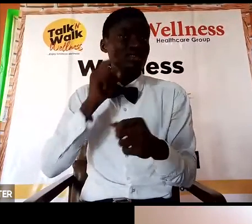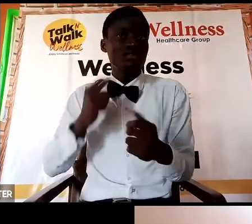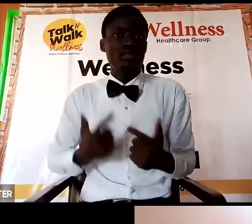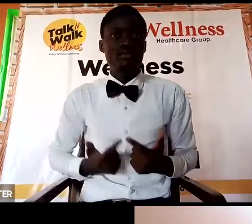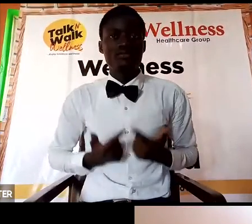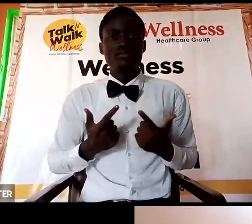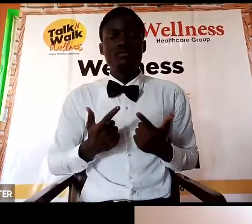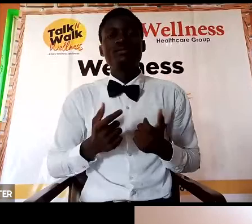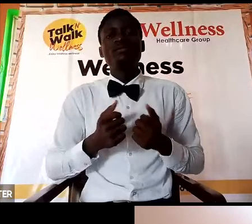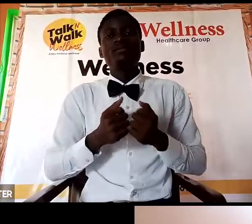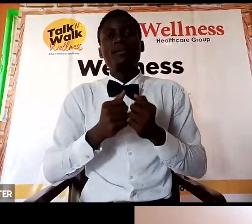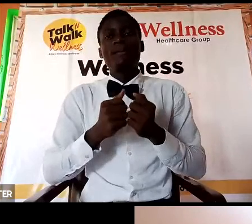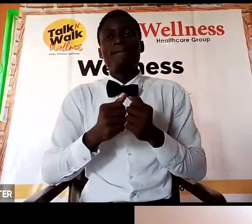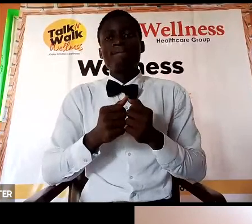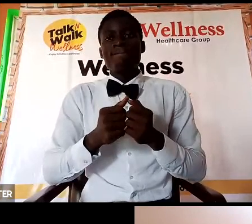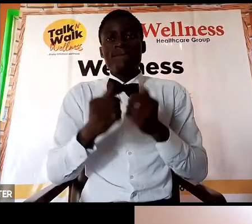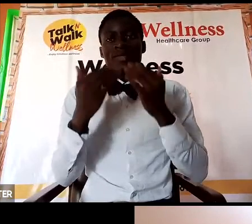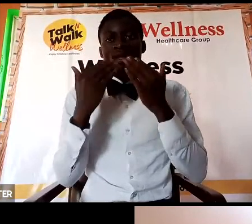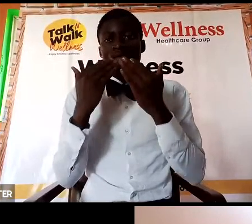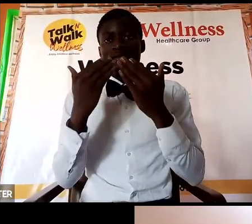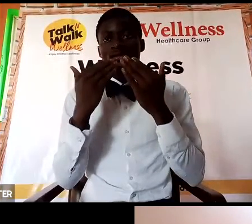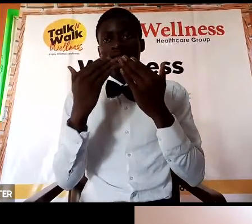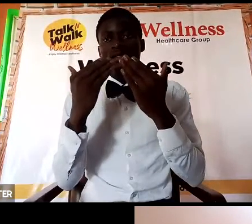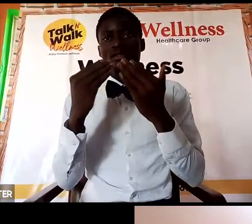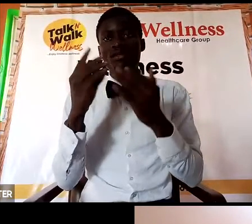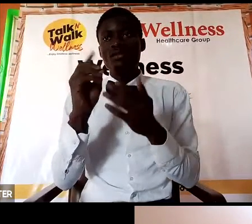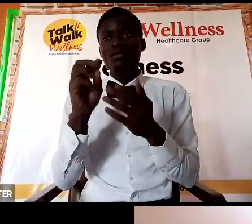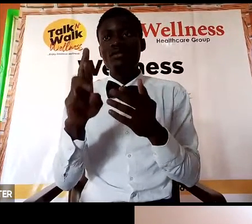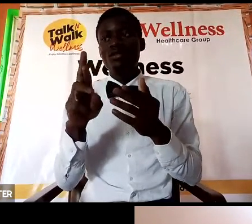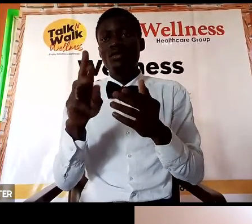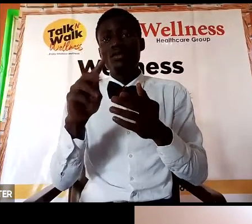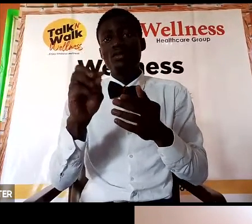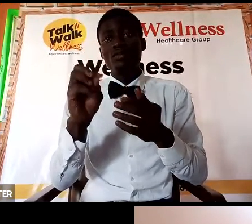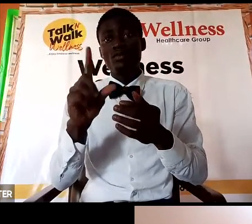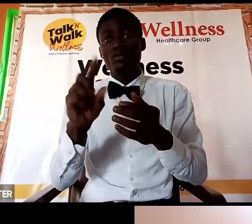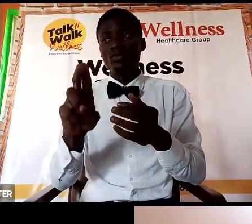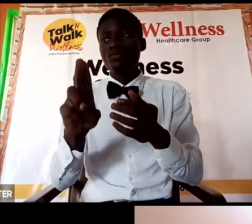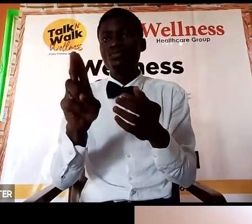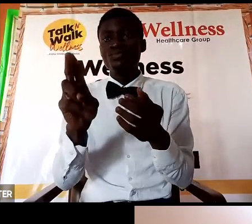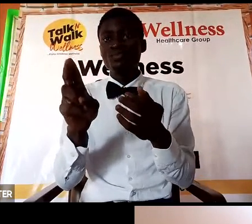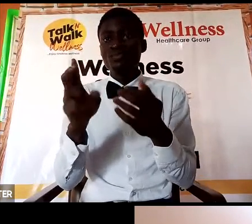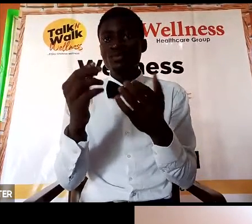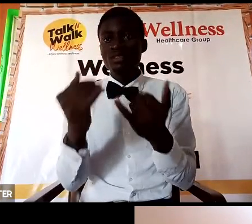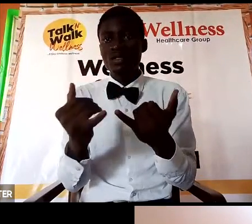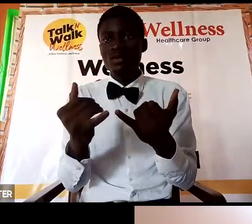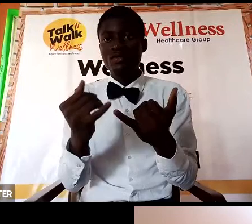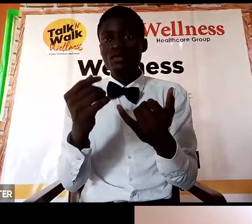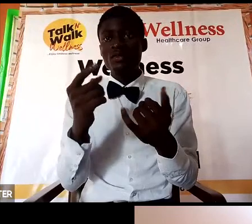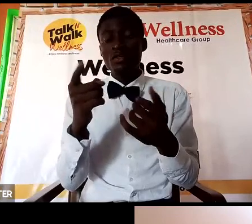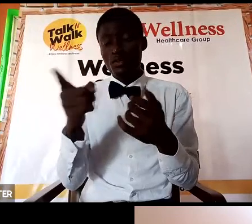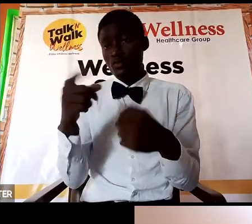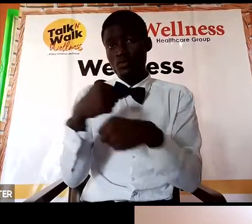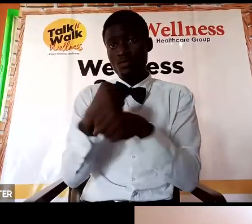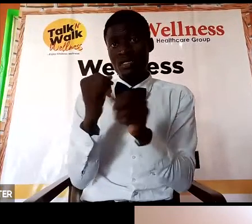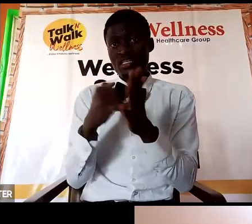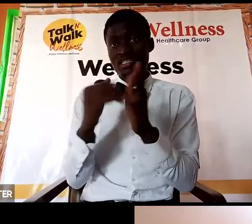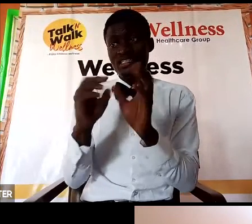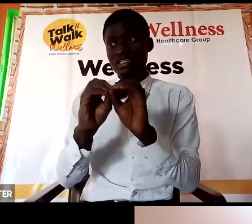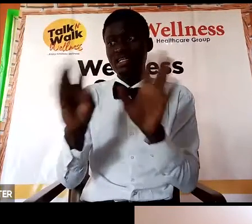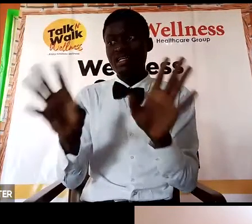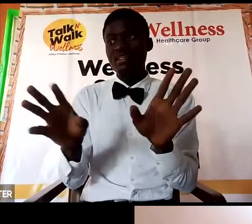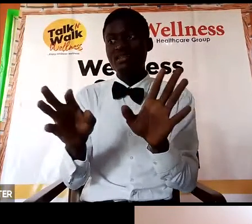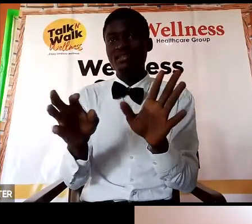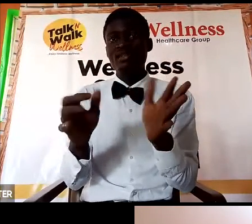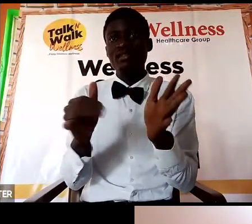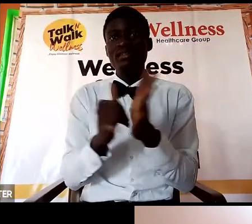Thank you, Dr. Tolu. So we're sexual beings, and you made it clear that when anyone